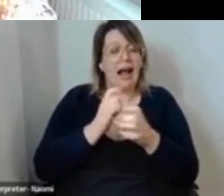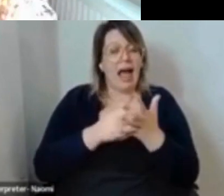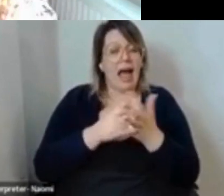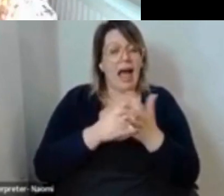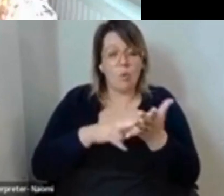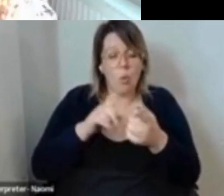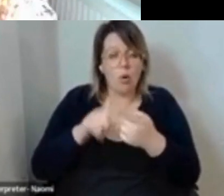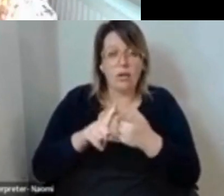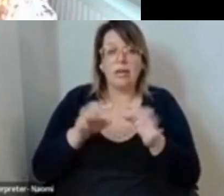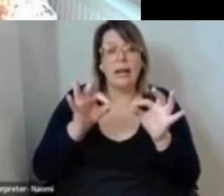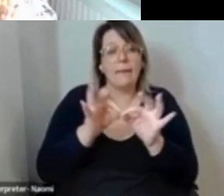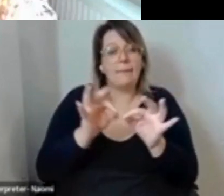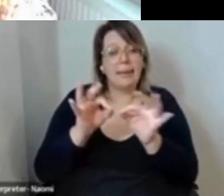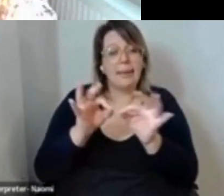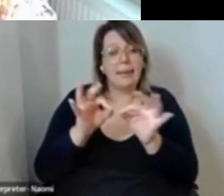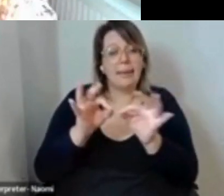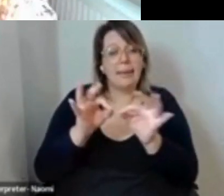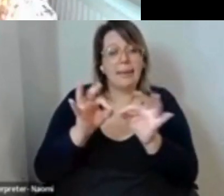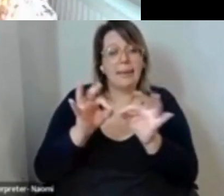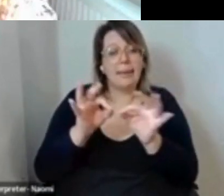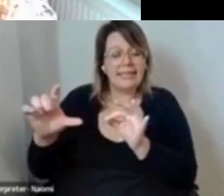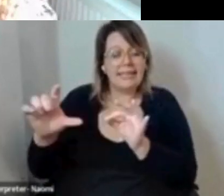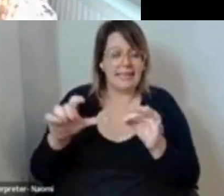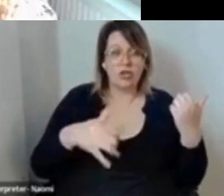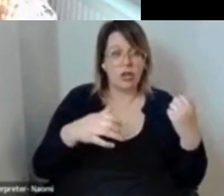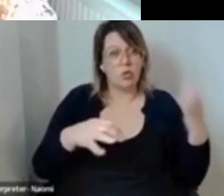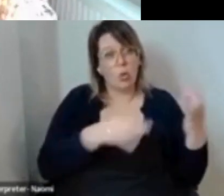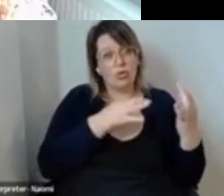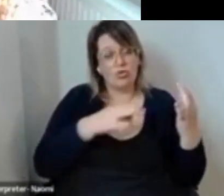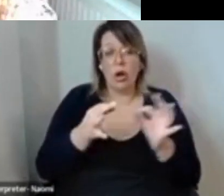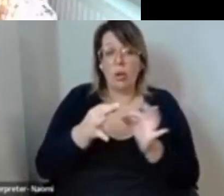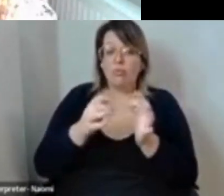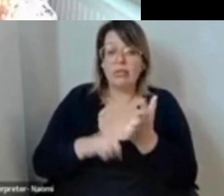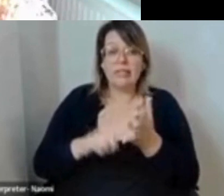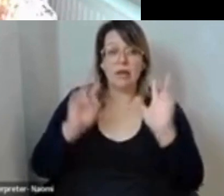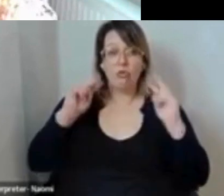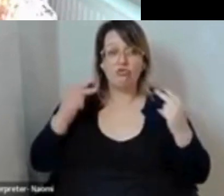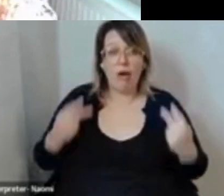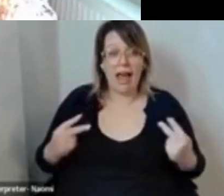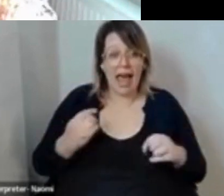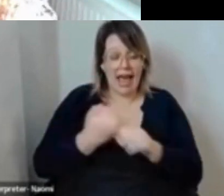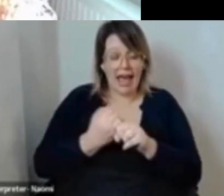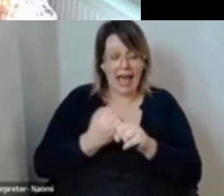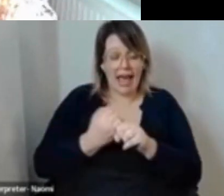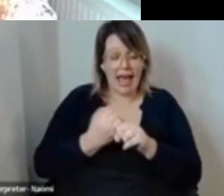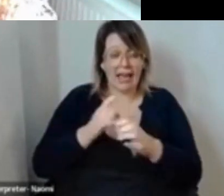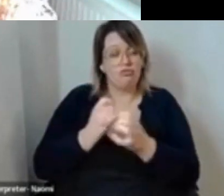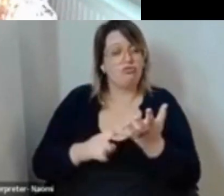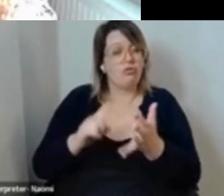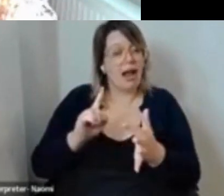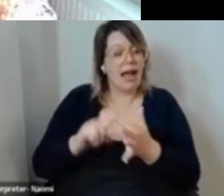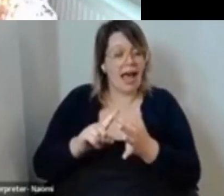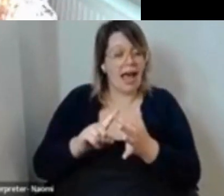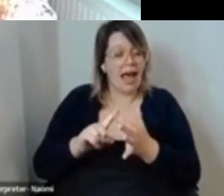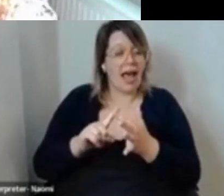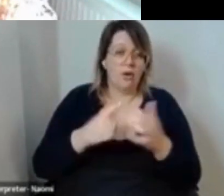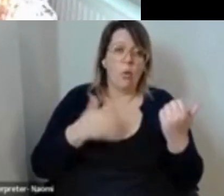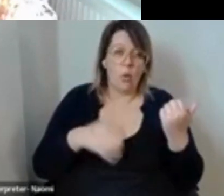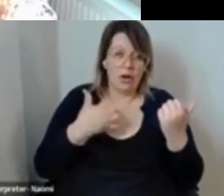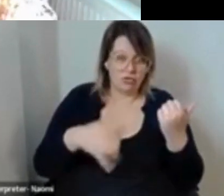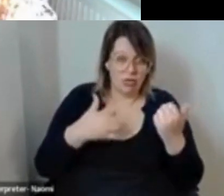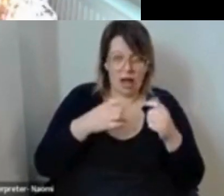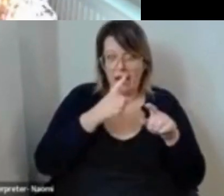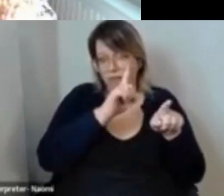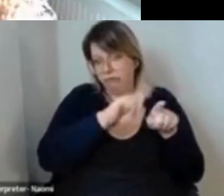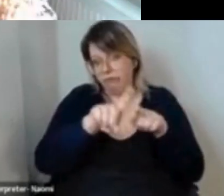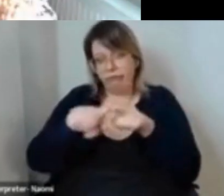BBC Concert Orchestra, Bristol Reggae Orchestra, and our national youth music organisations like National Youth Orchestra